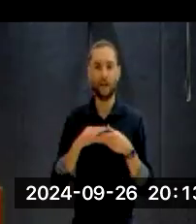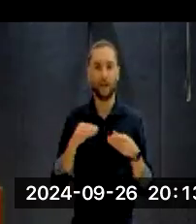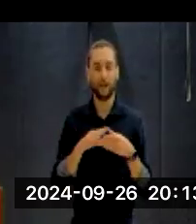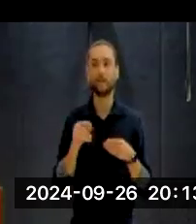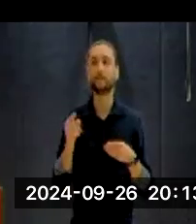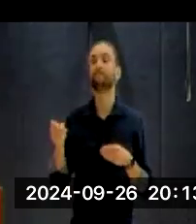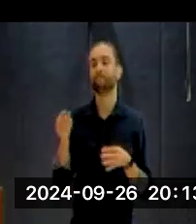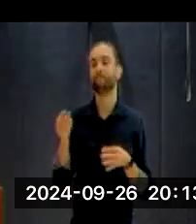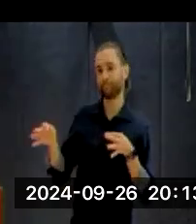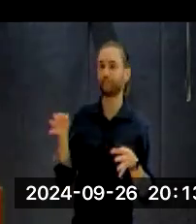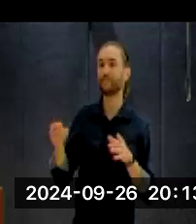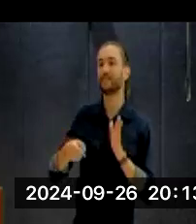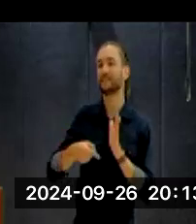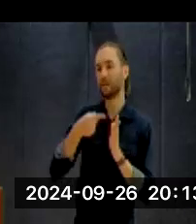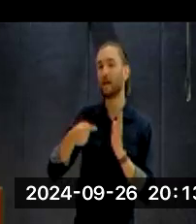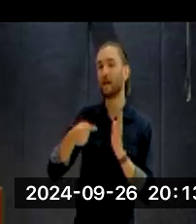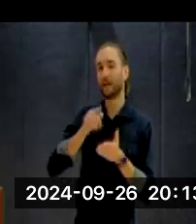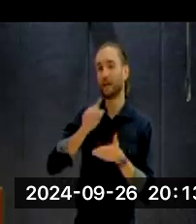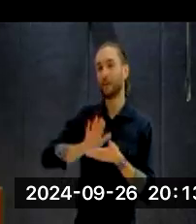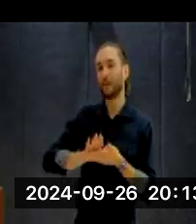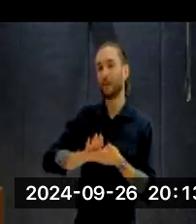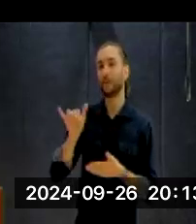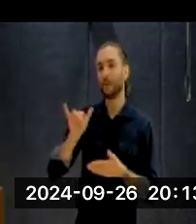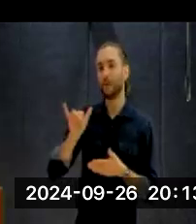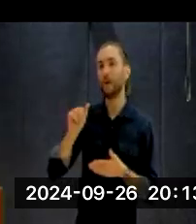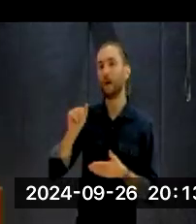how sometimes the schools also abuse and still